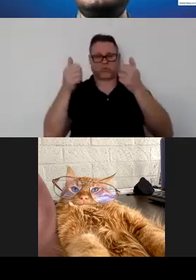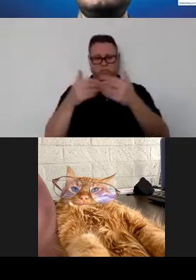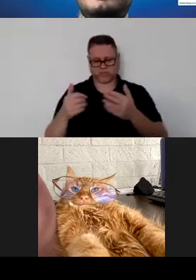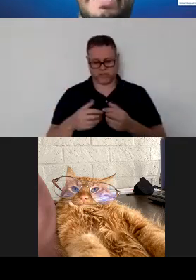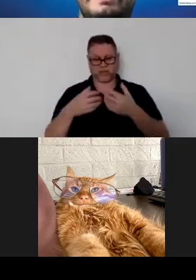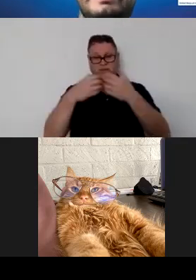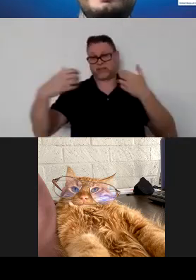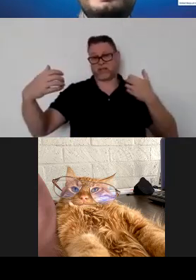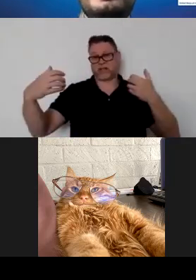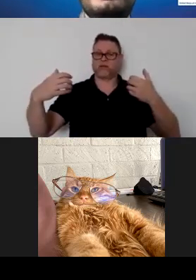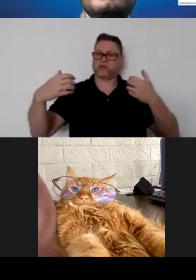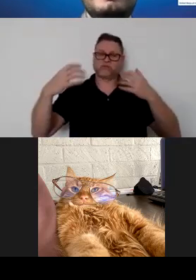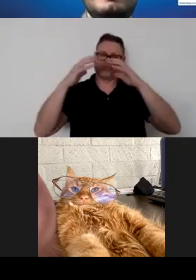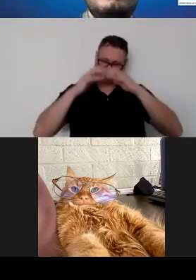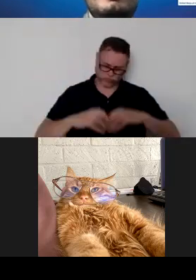that exist systematically.